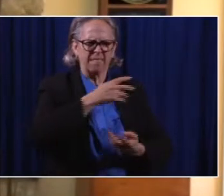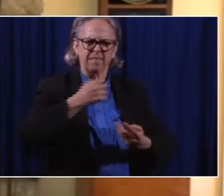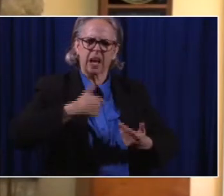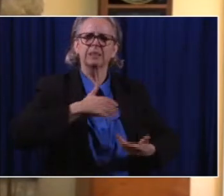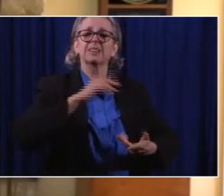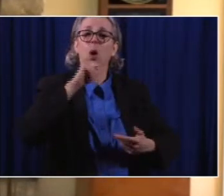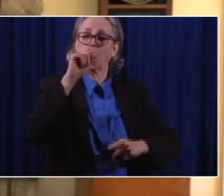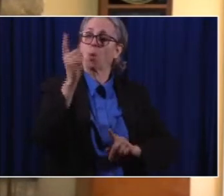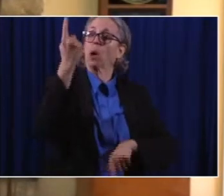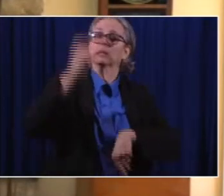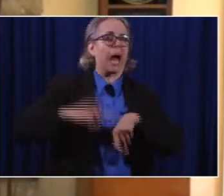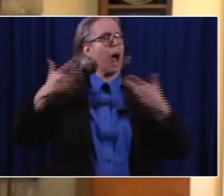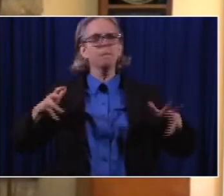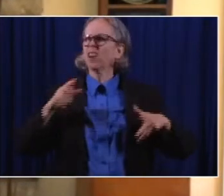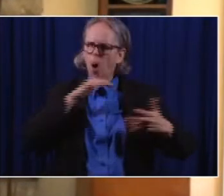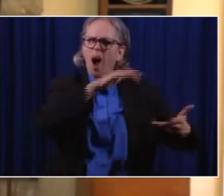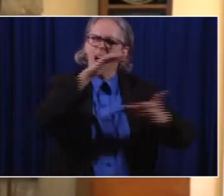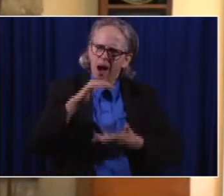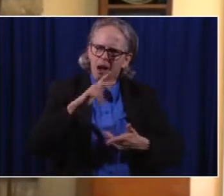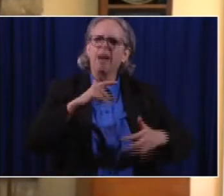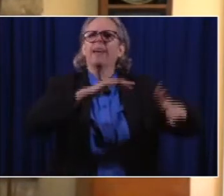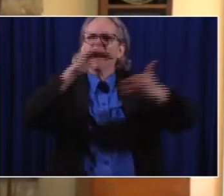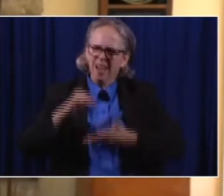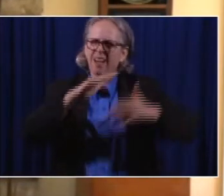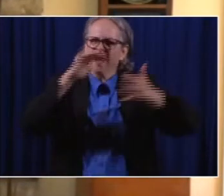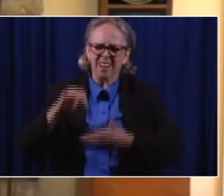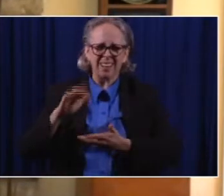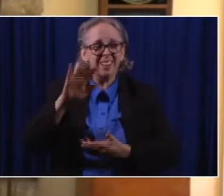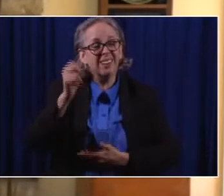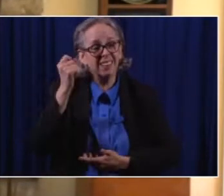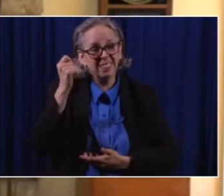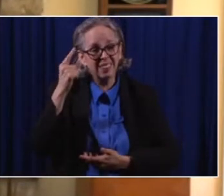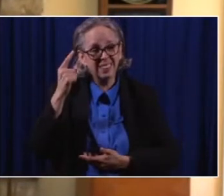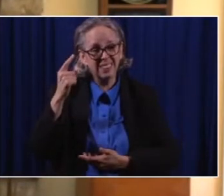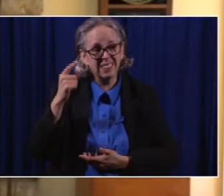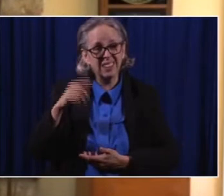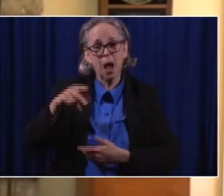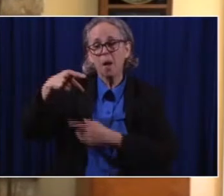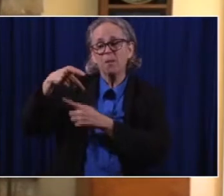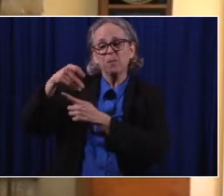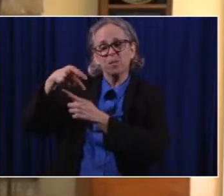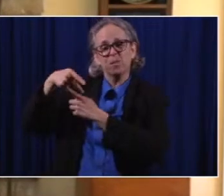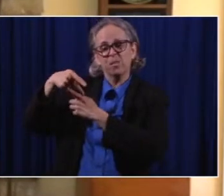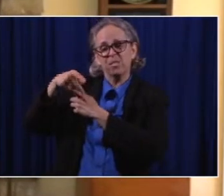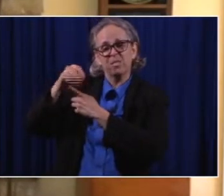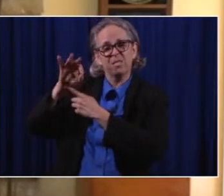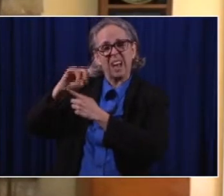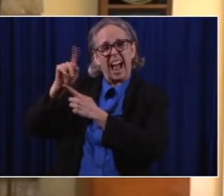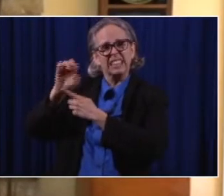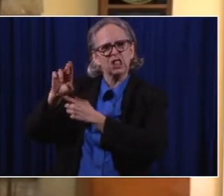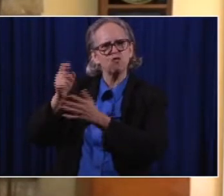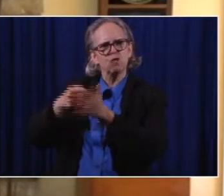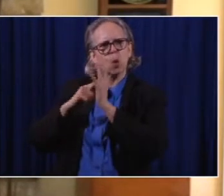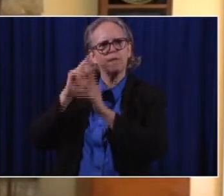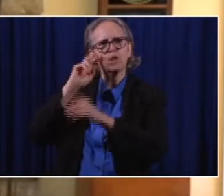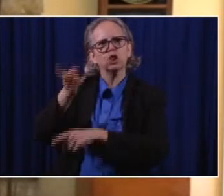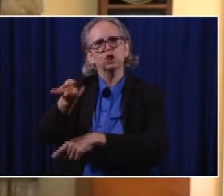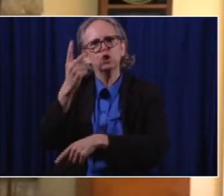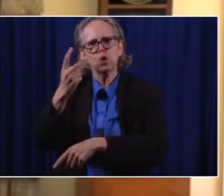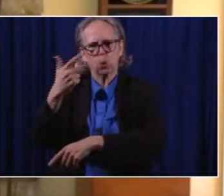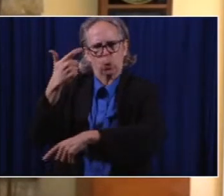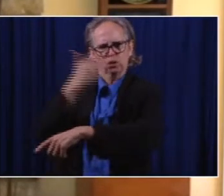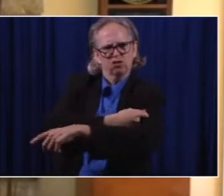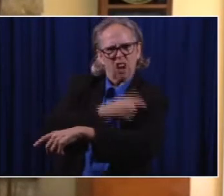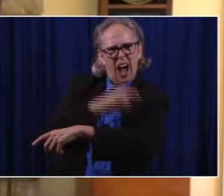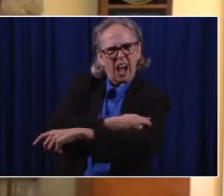second shot will come right behind that. Now, again, it's a work in progress, and we're just relaying.